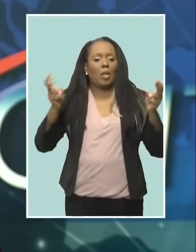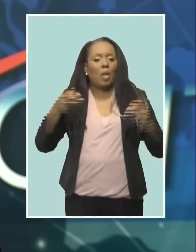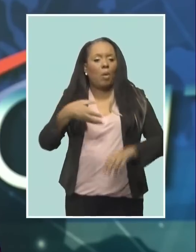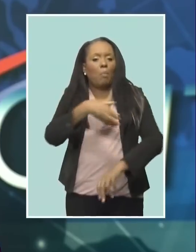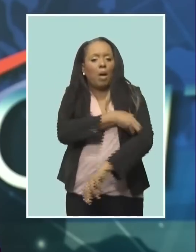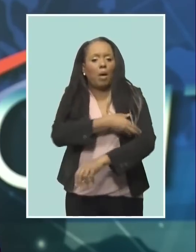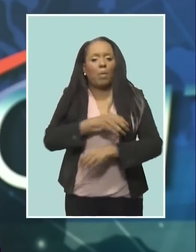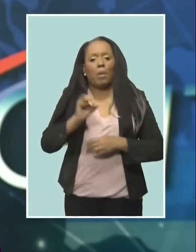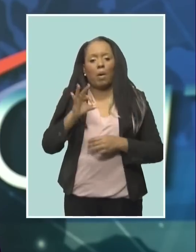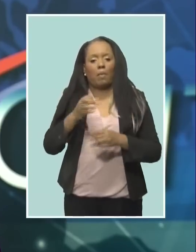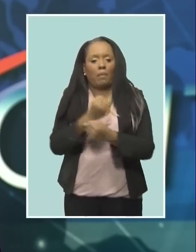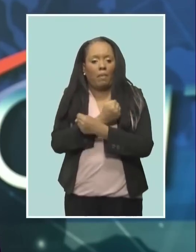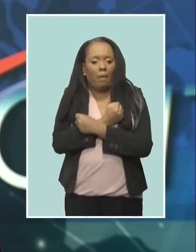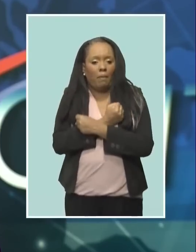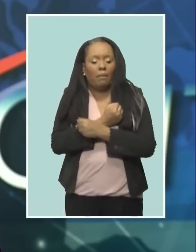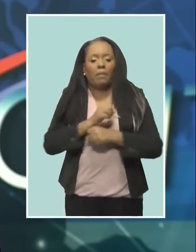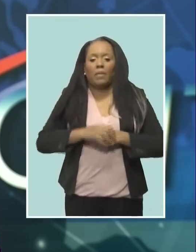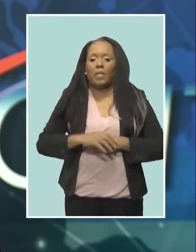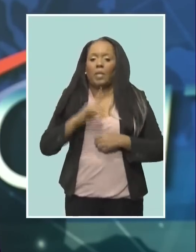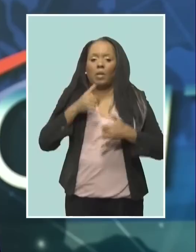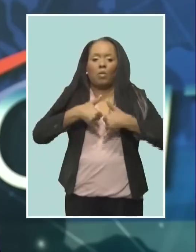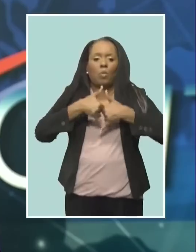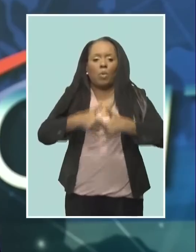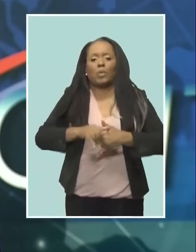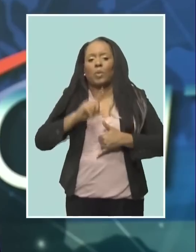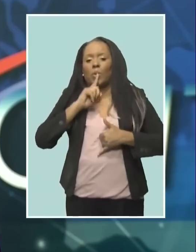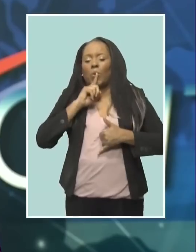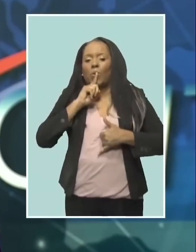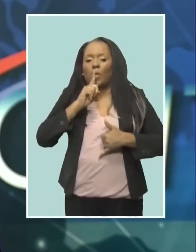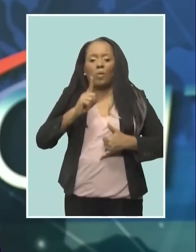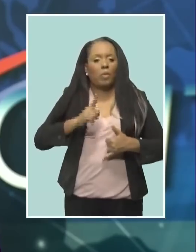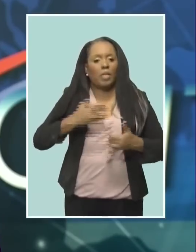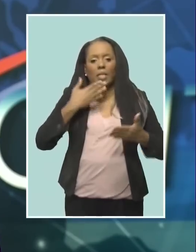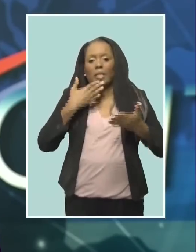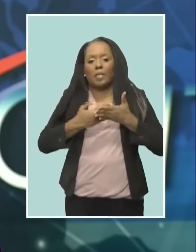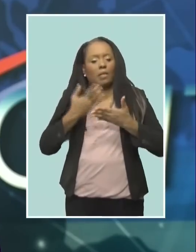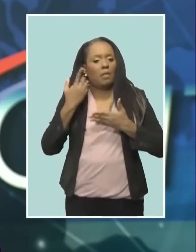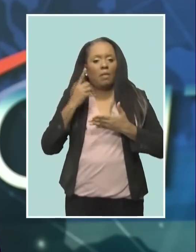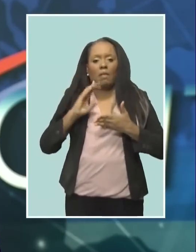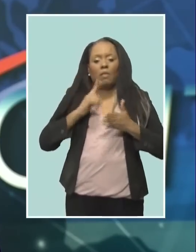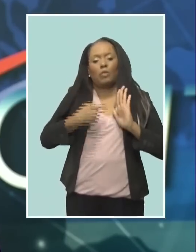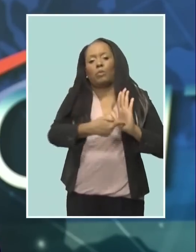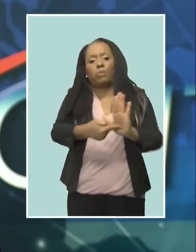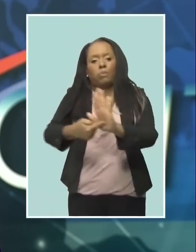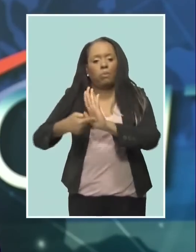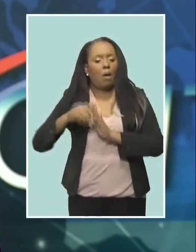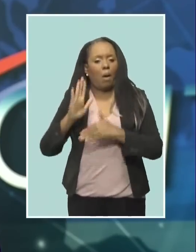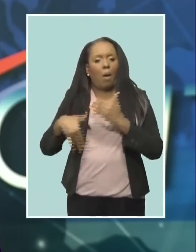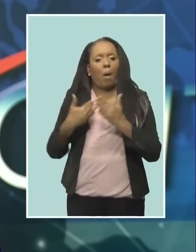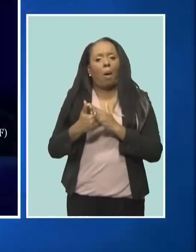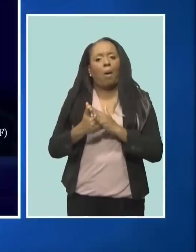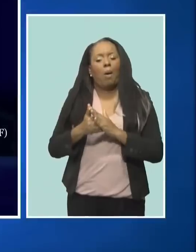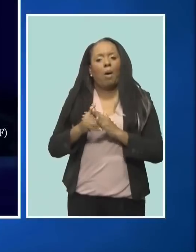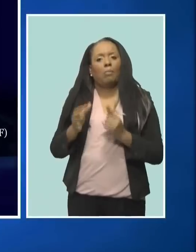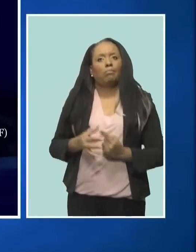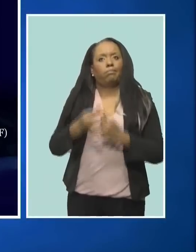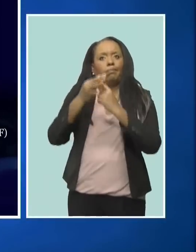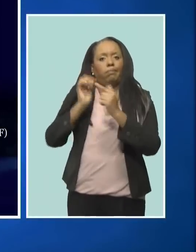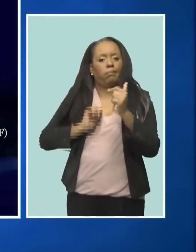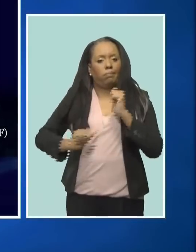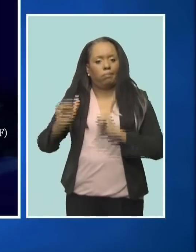Officer Andrea Wells says the awards were a fitting backdrop for all of the talent on show. The